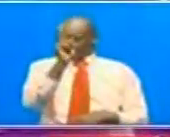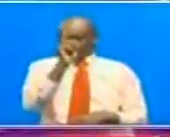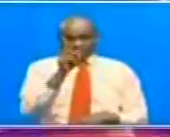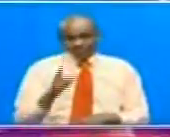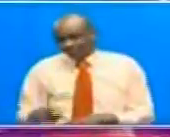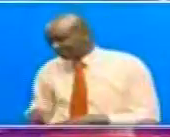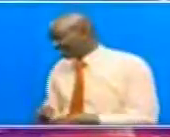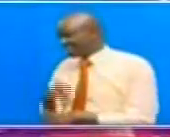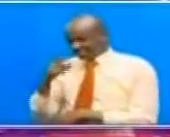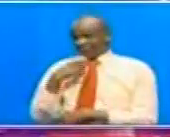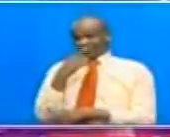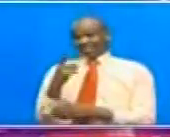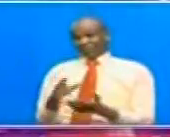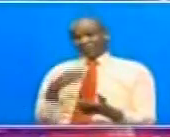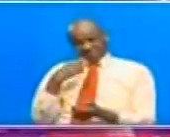No.